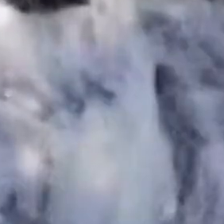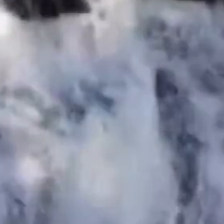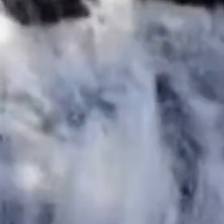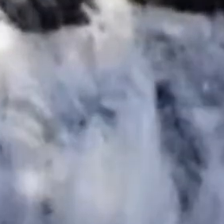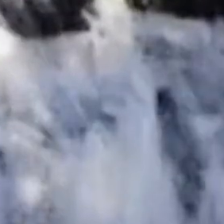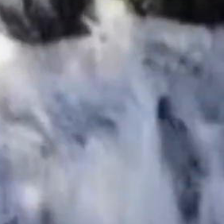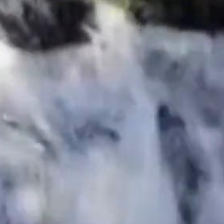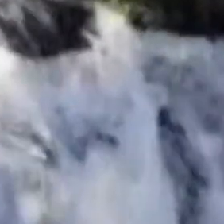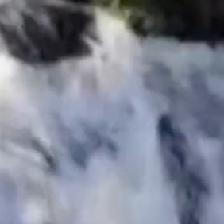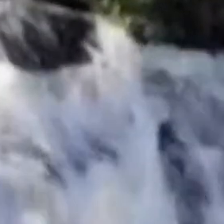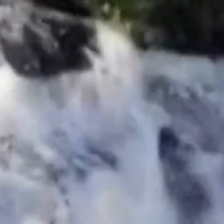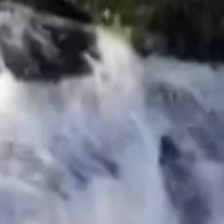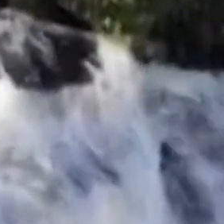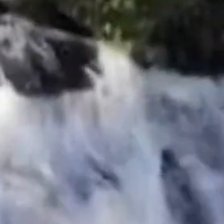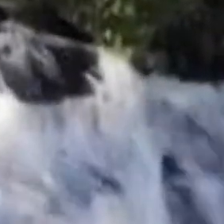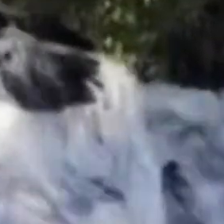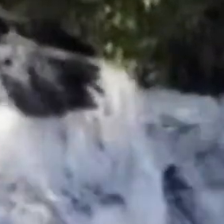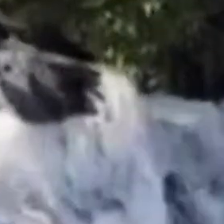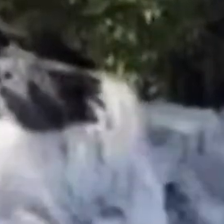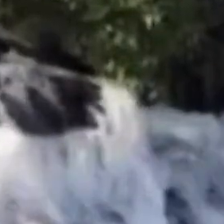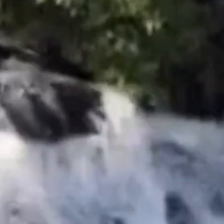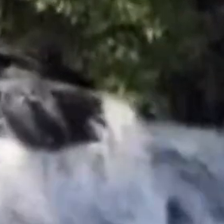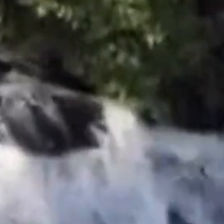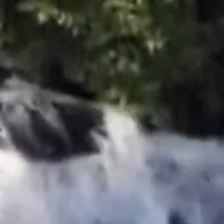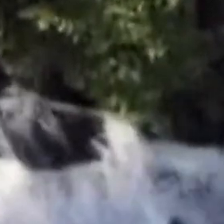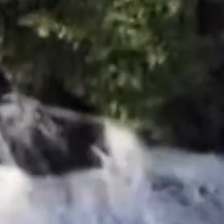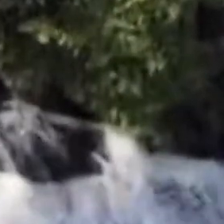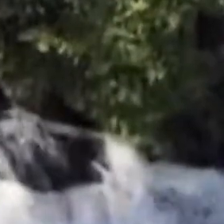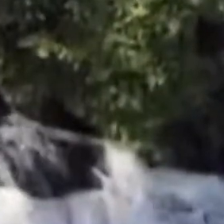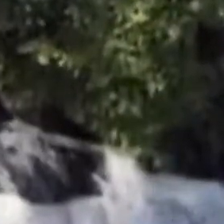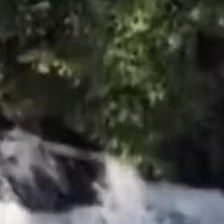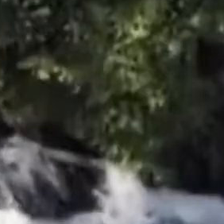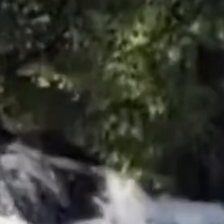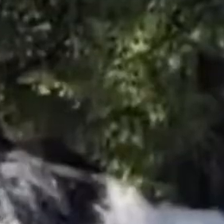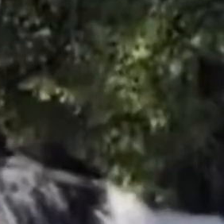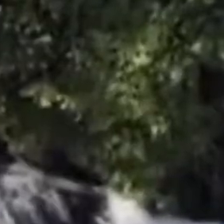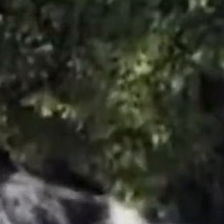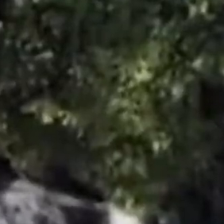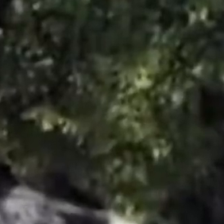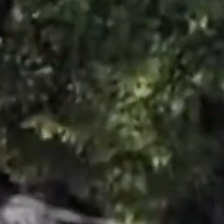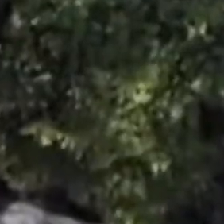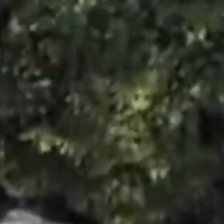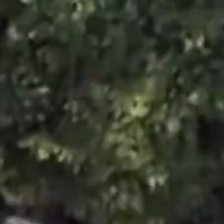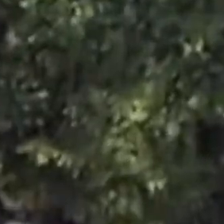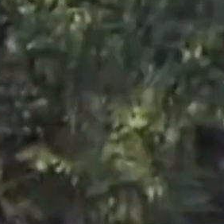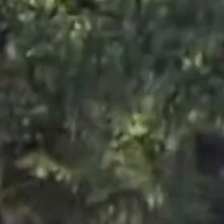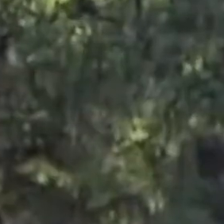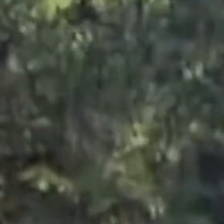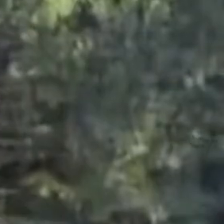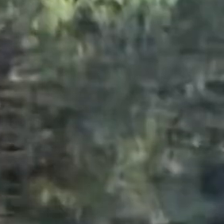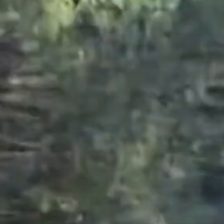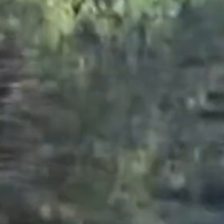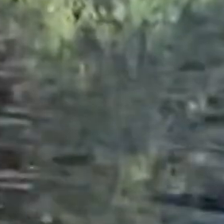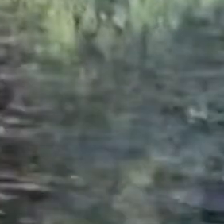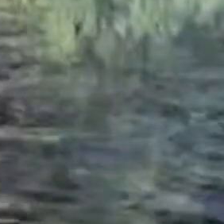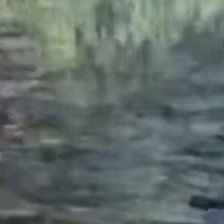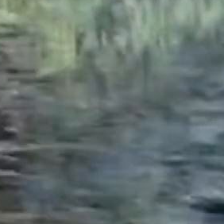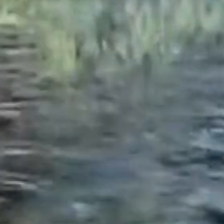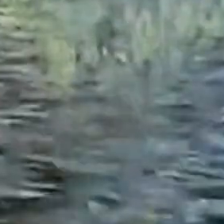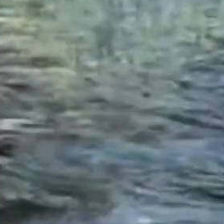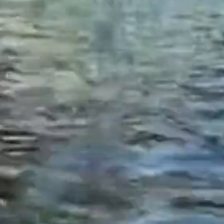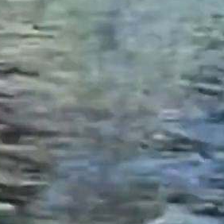no other. Love like a mother's love for her